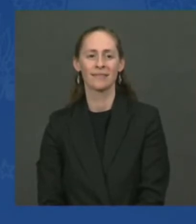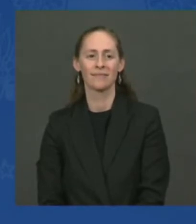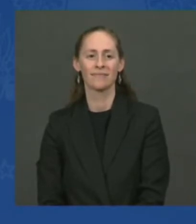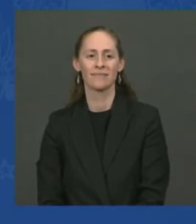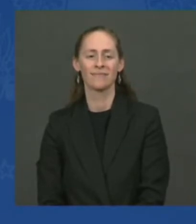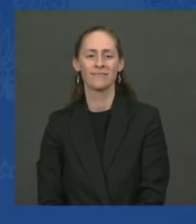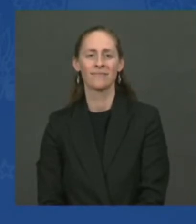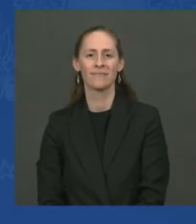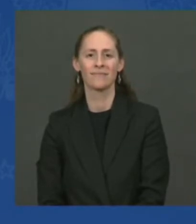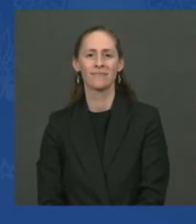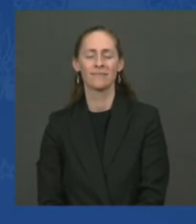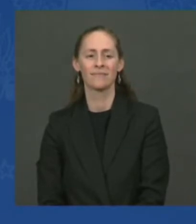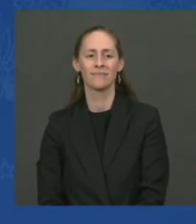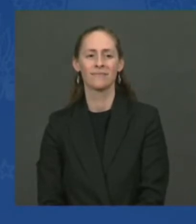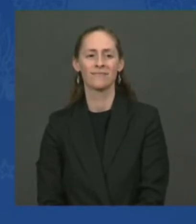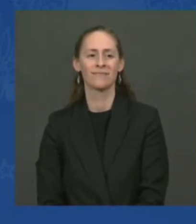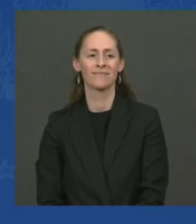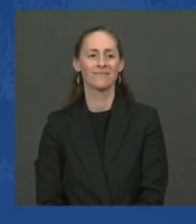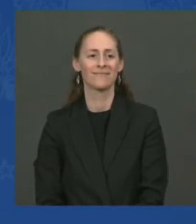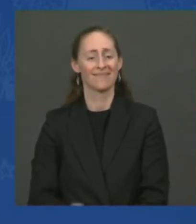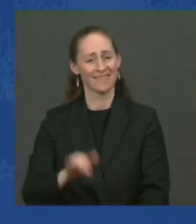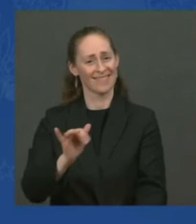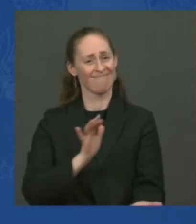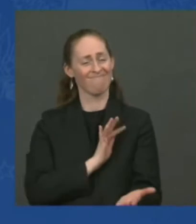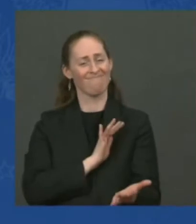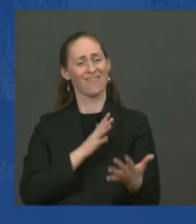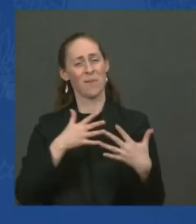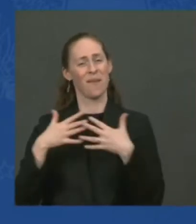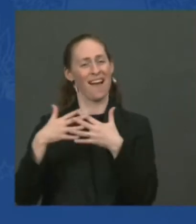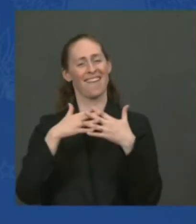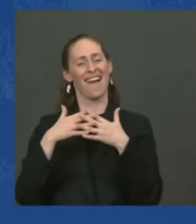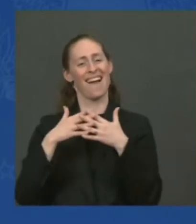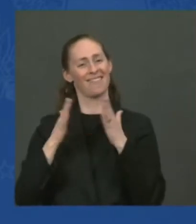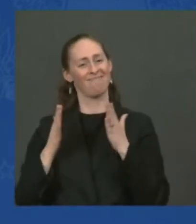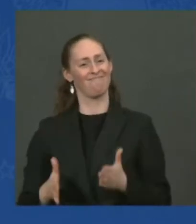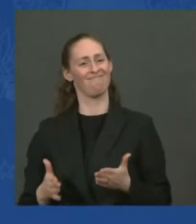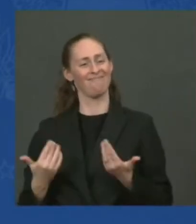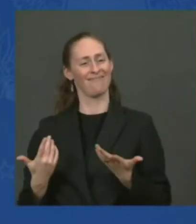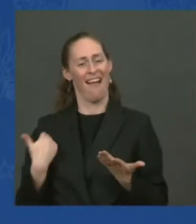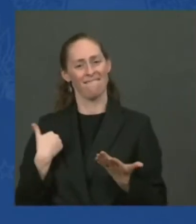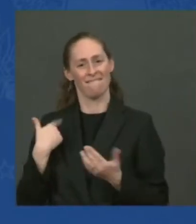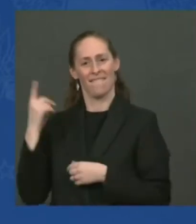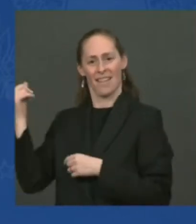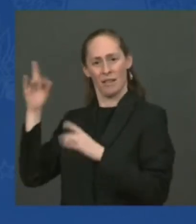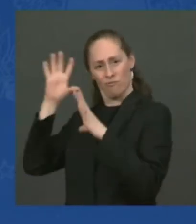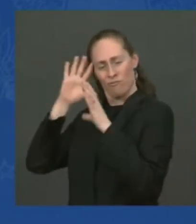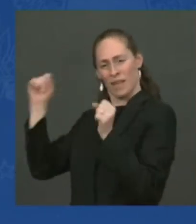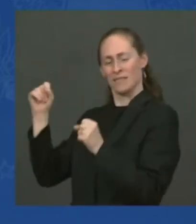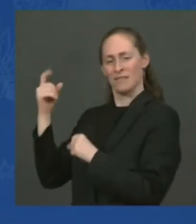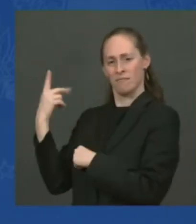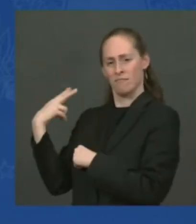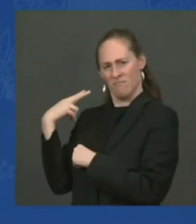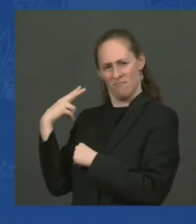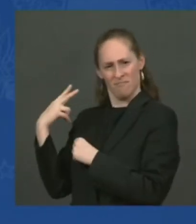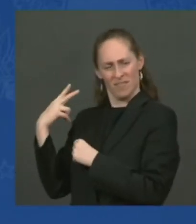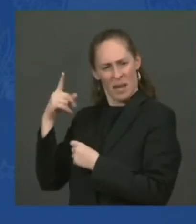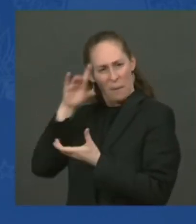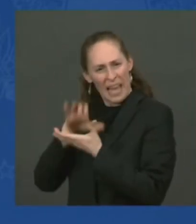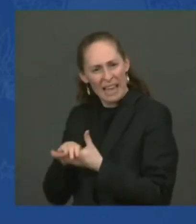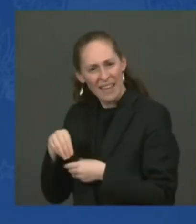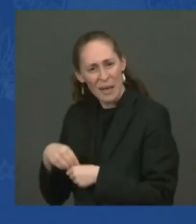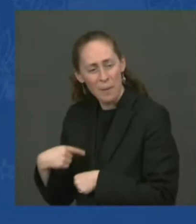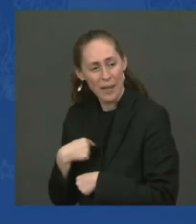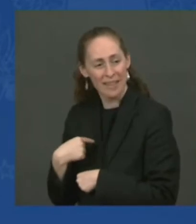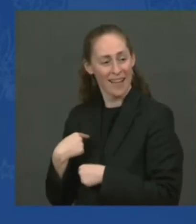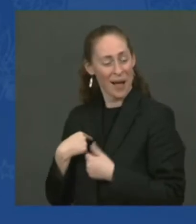But that's what's so great about America and having a president who believes someone like me should be standing here.